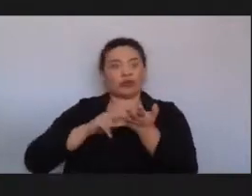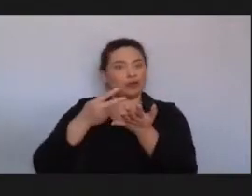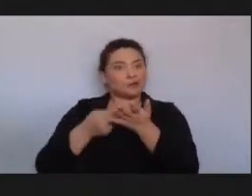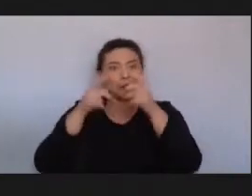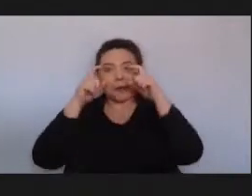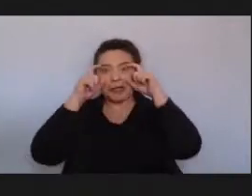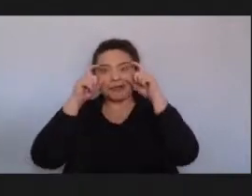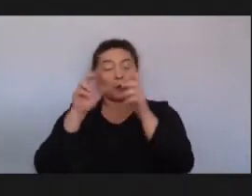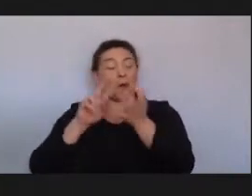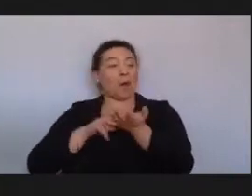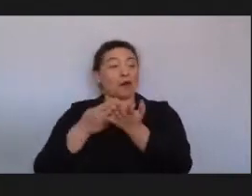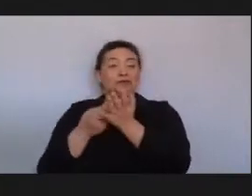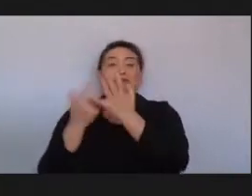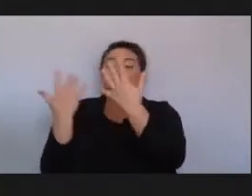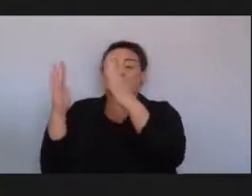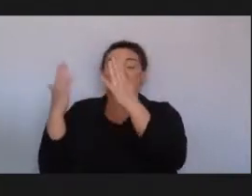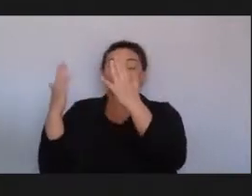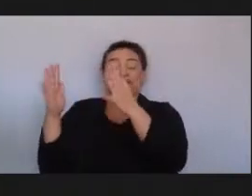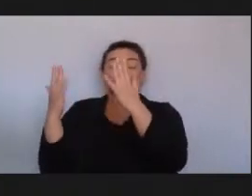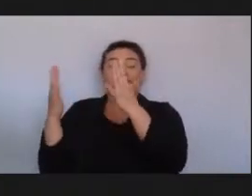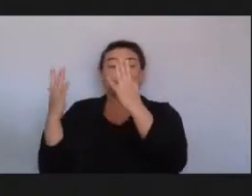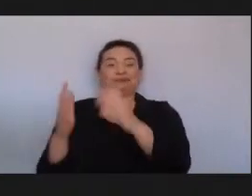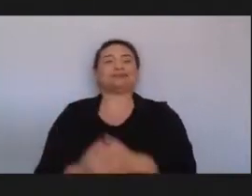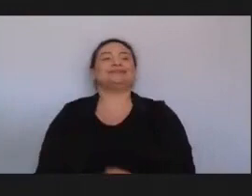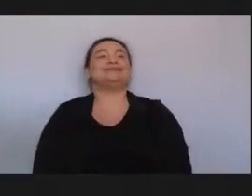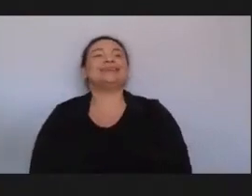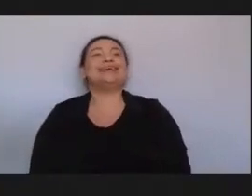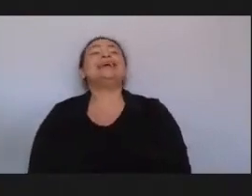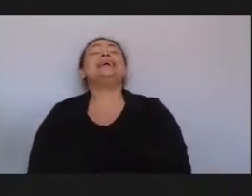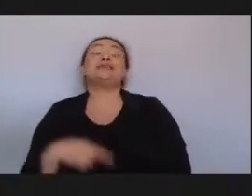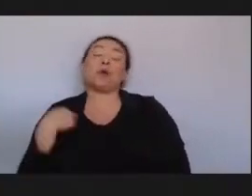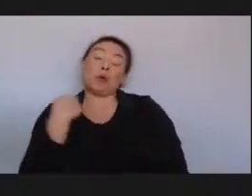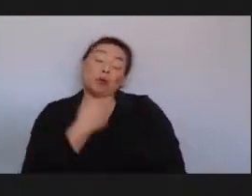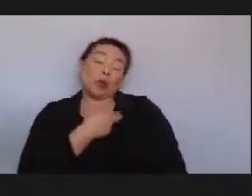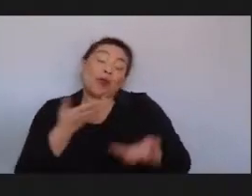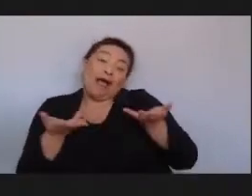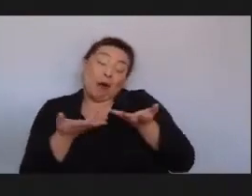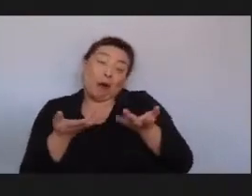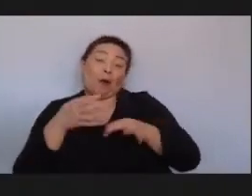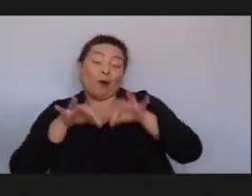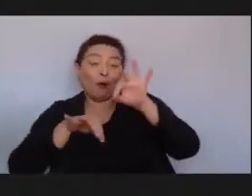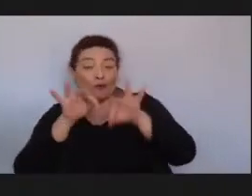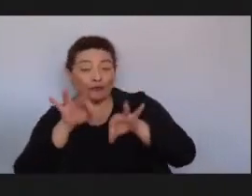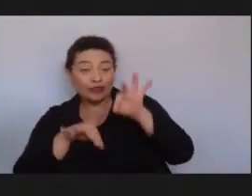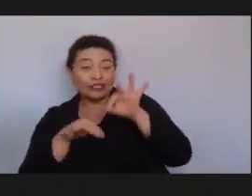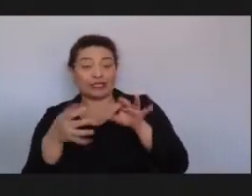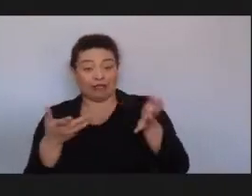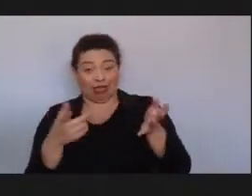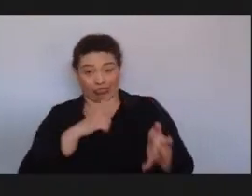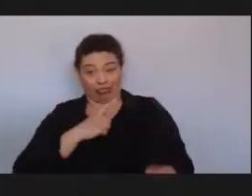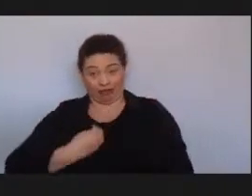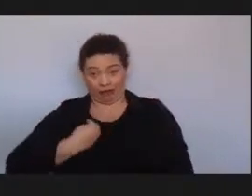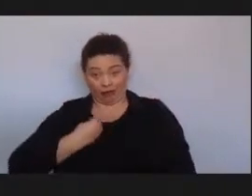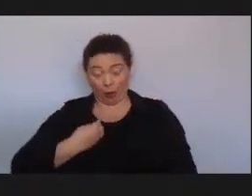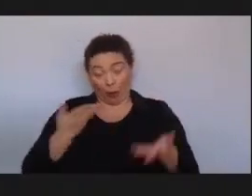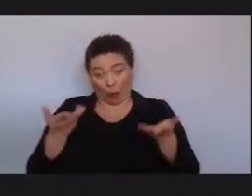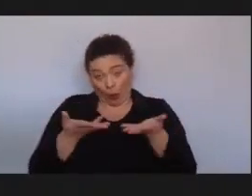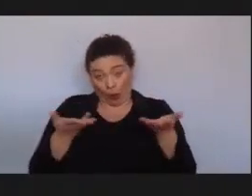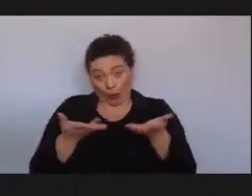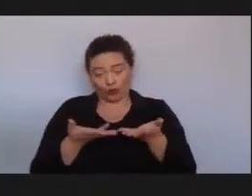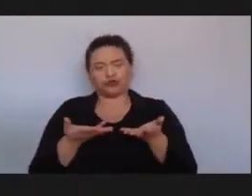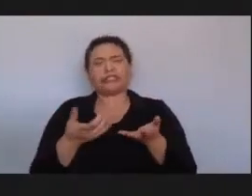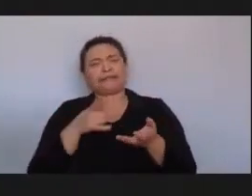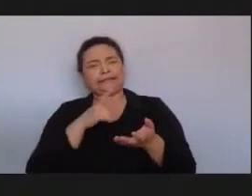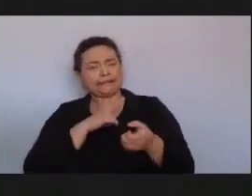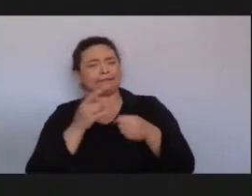Okay, the workshop that I'm going to do today is based on some